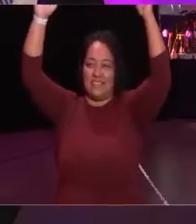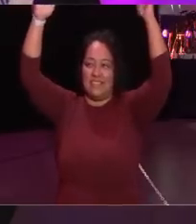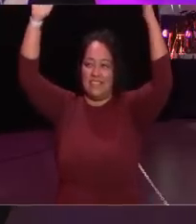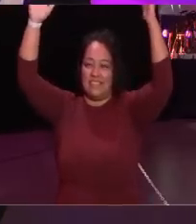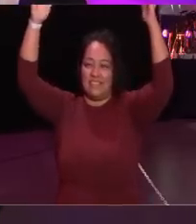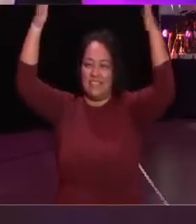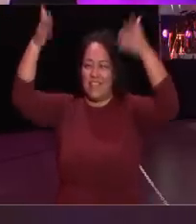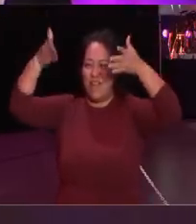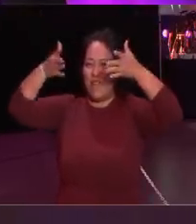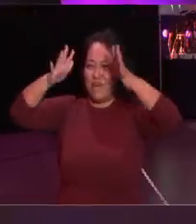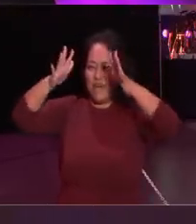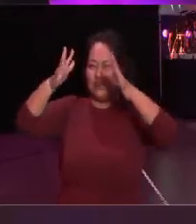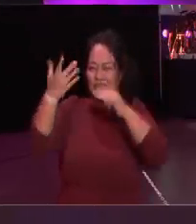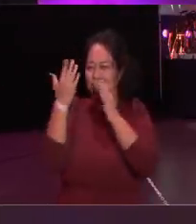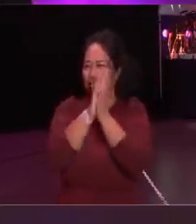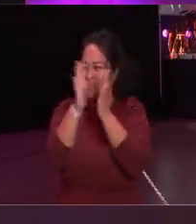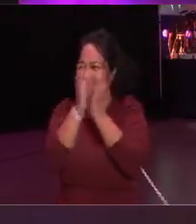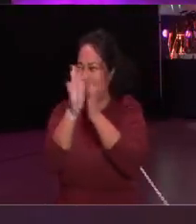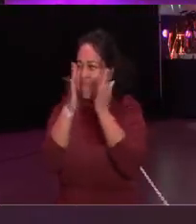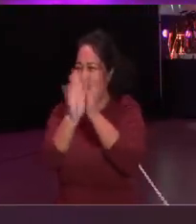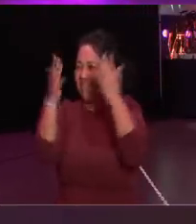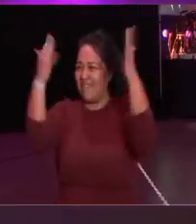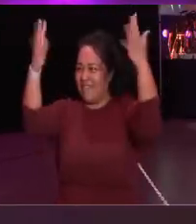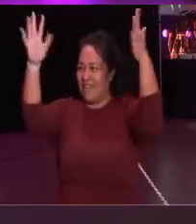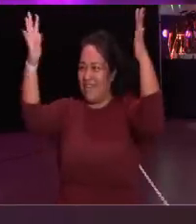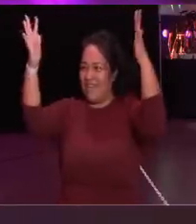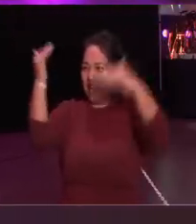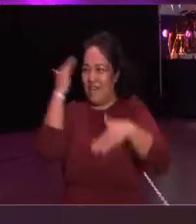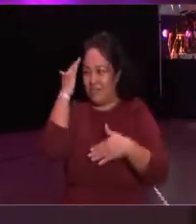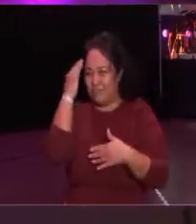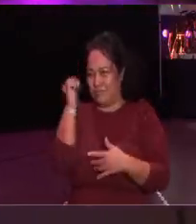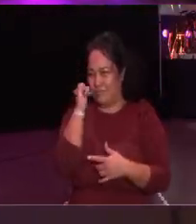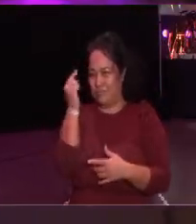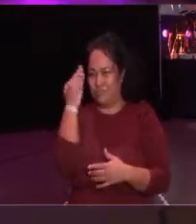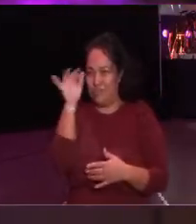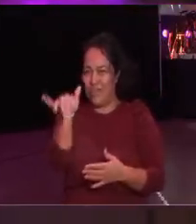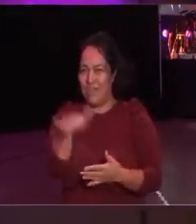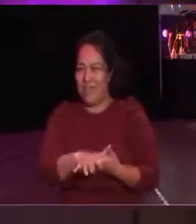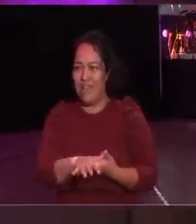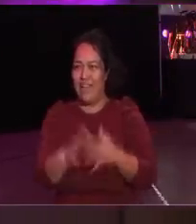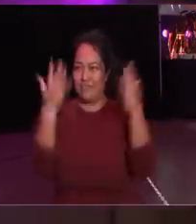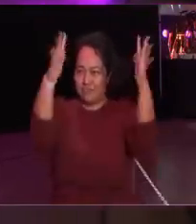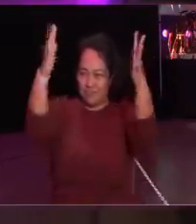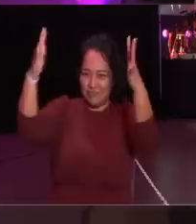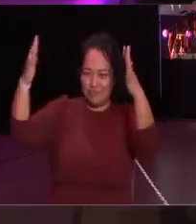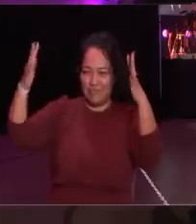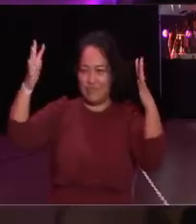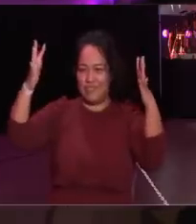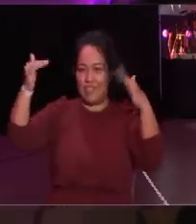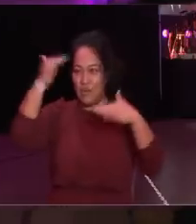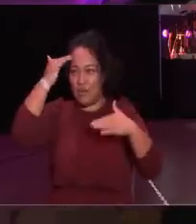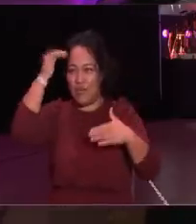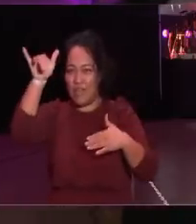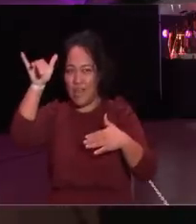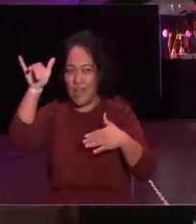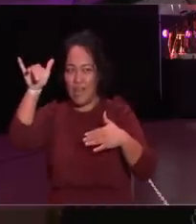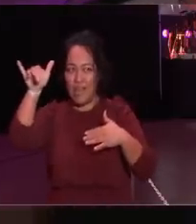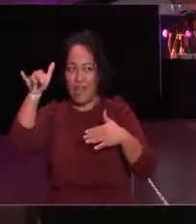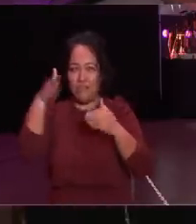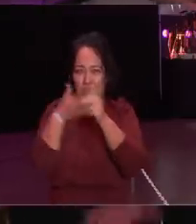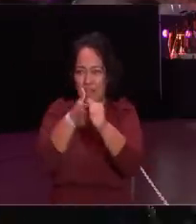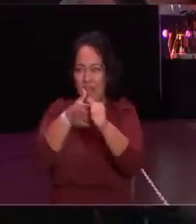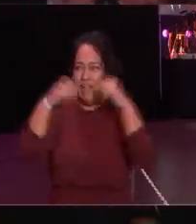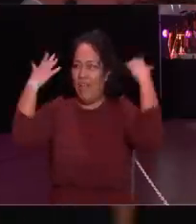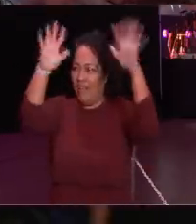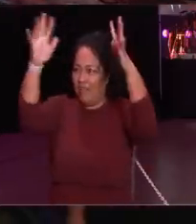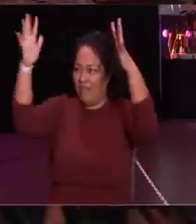This is the way that they clap. Así es que ellos aplauden. I don't know if you knew that. No sé si sabían eso. Yo no lo sabía. Did you know that? Lo sabían. Yo no lo